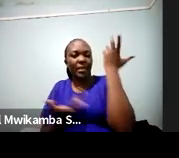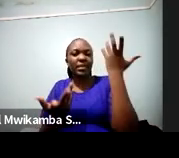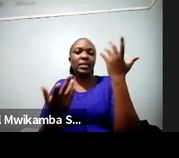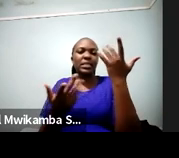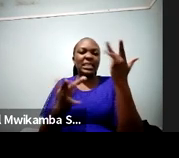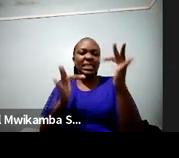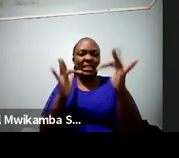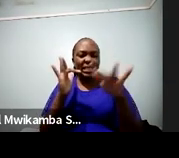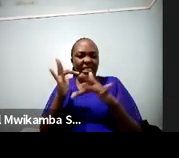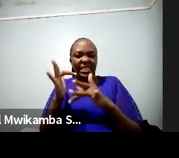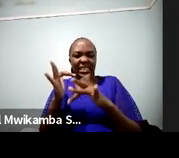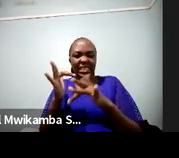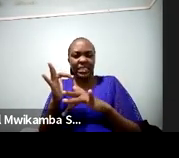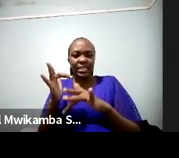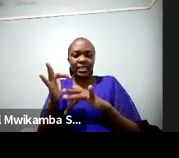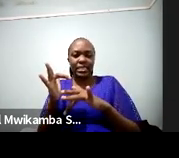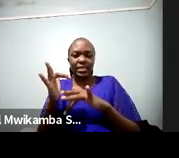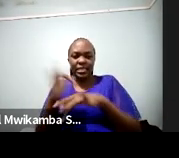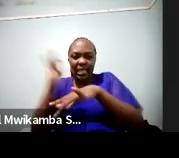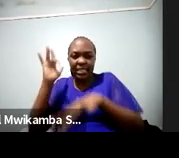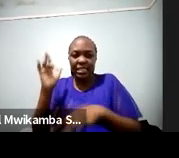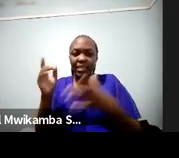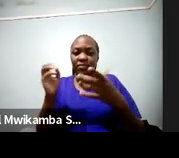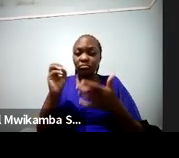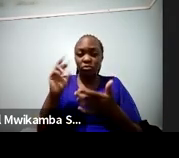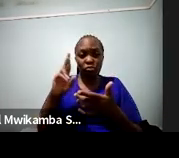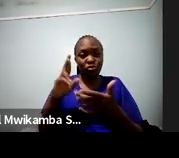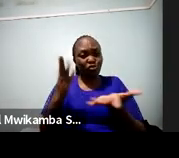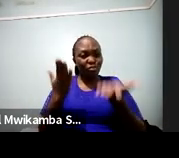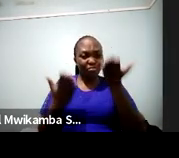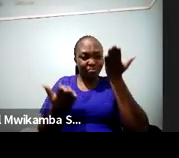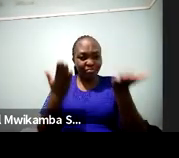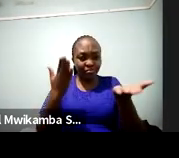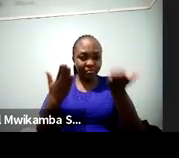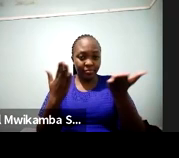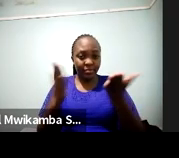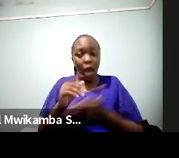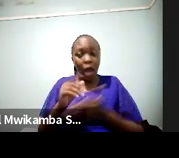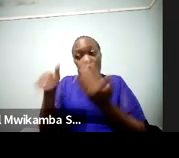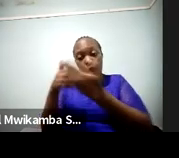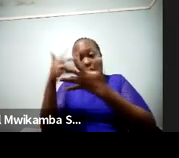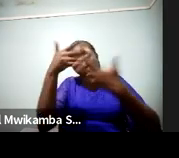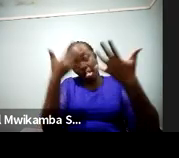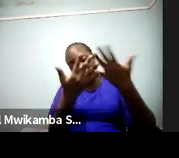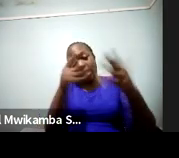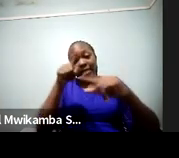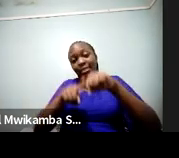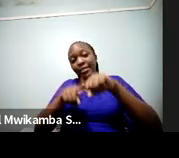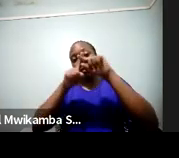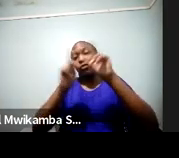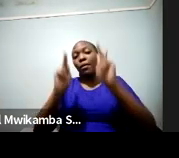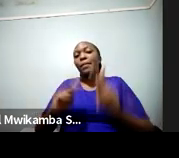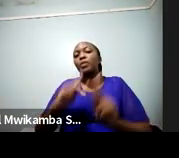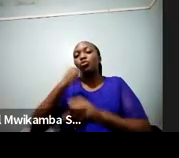rational or irrational, depending on who is making it and the evidence you're using to make such decisions. So then they